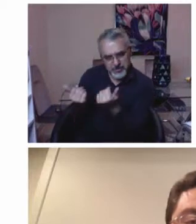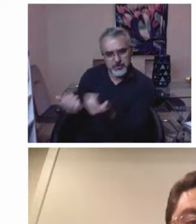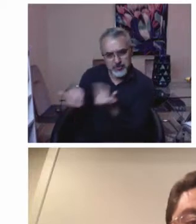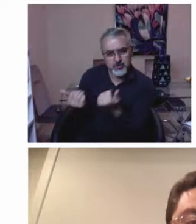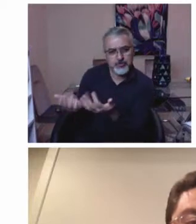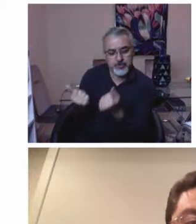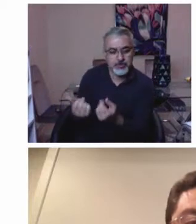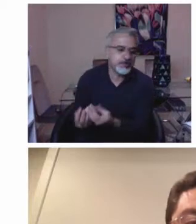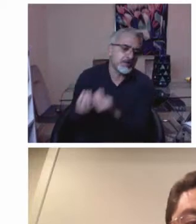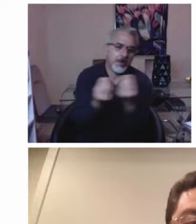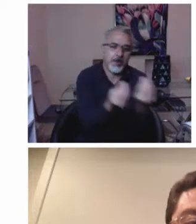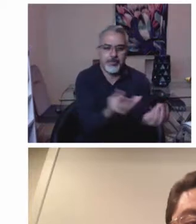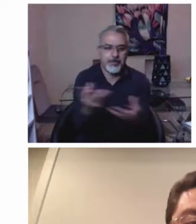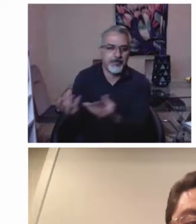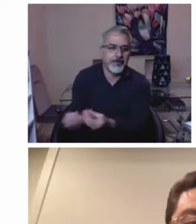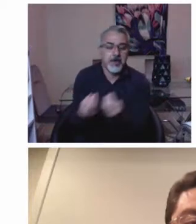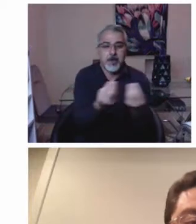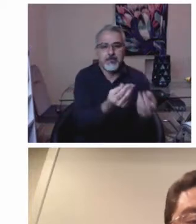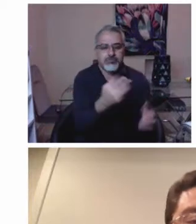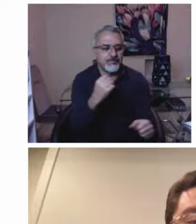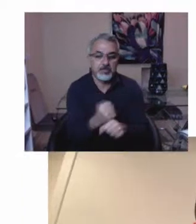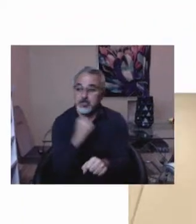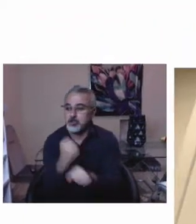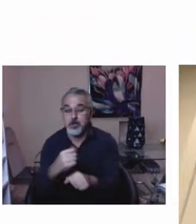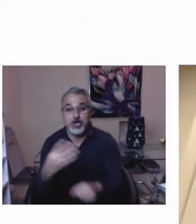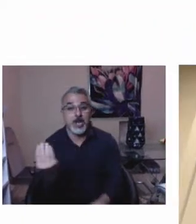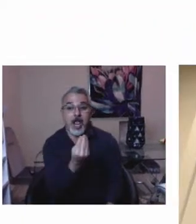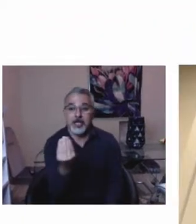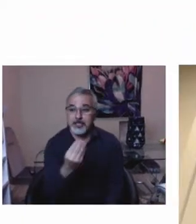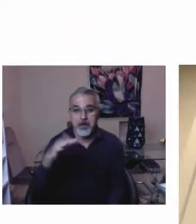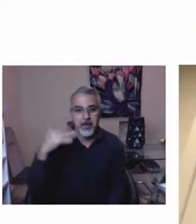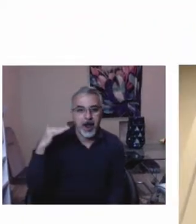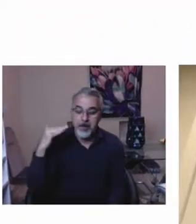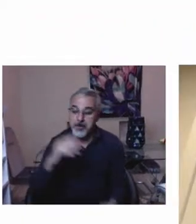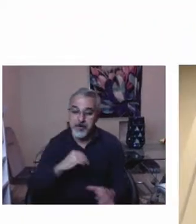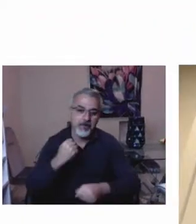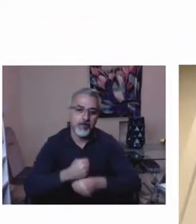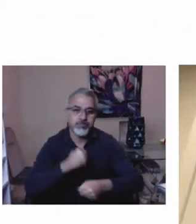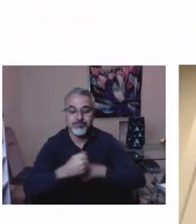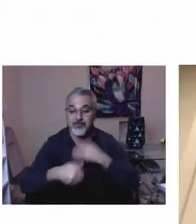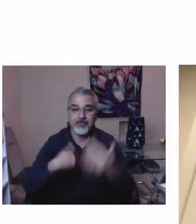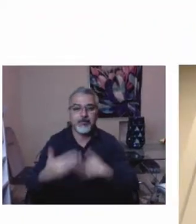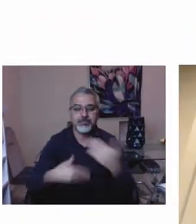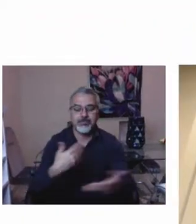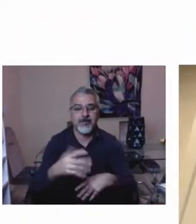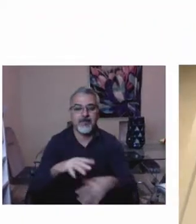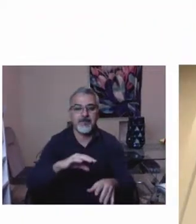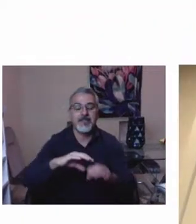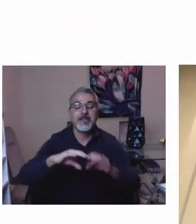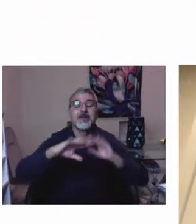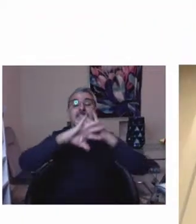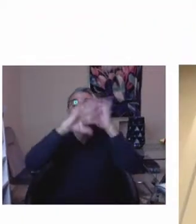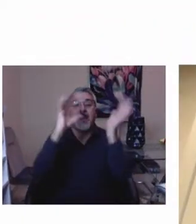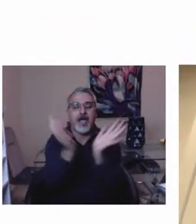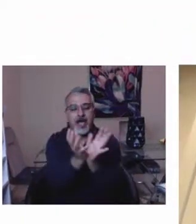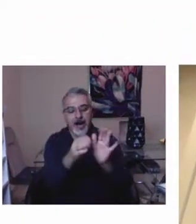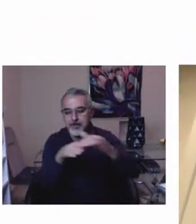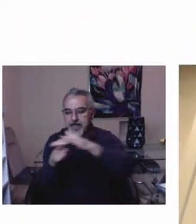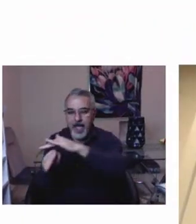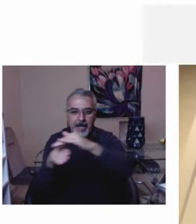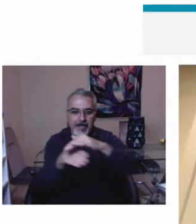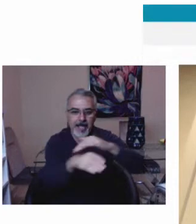Thank you for joining us today. Thank you very much. And thank you very much also, Your Excellencies, for hosting this